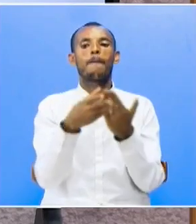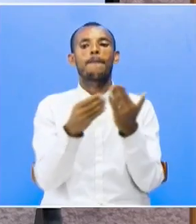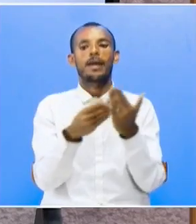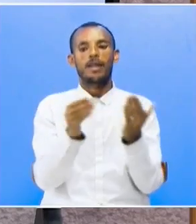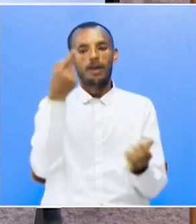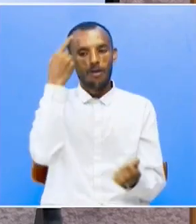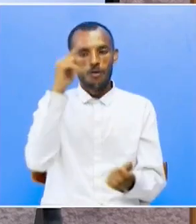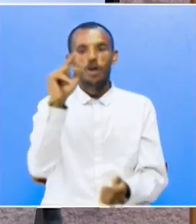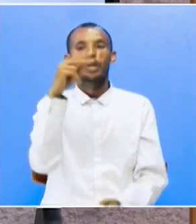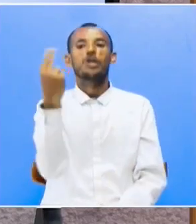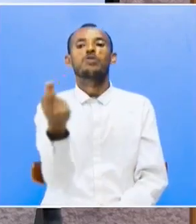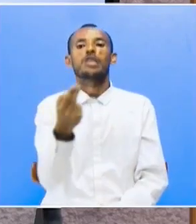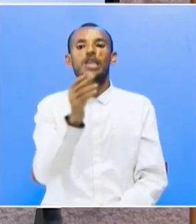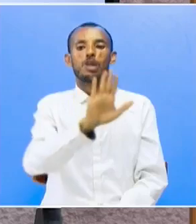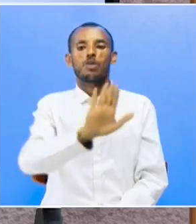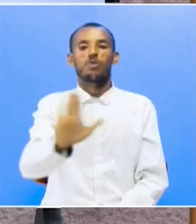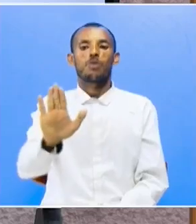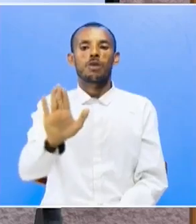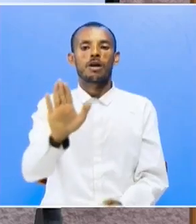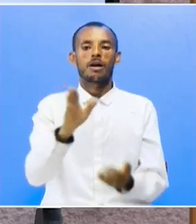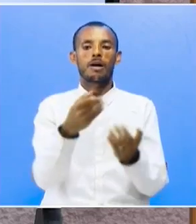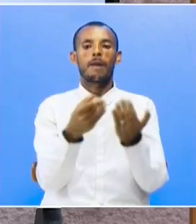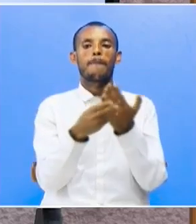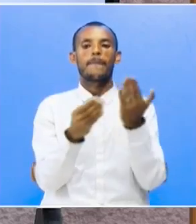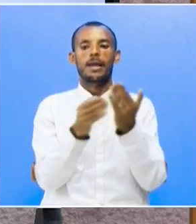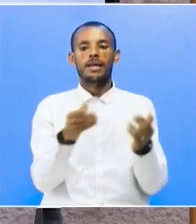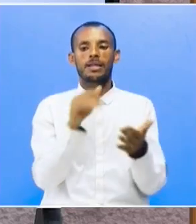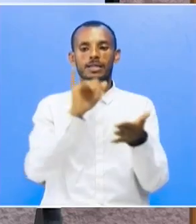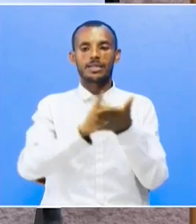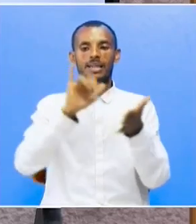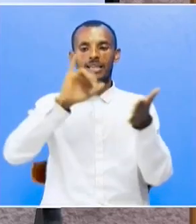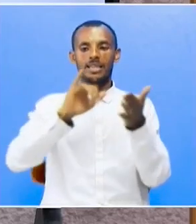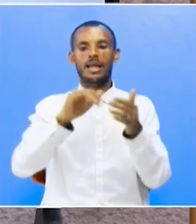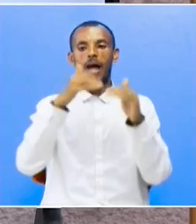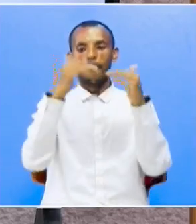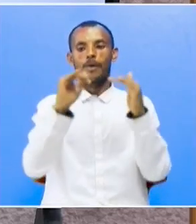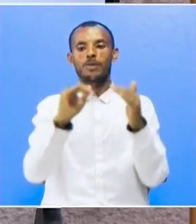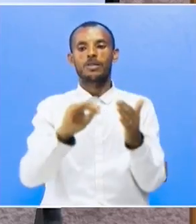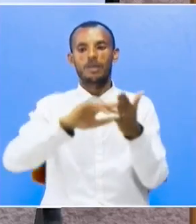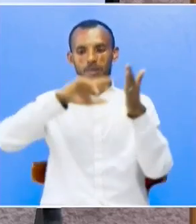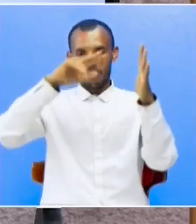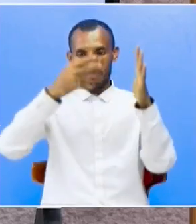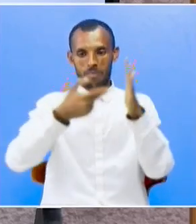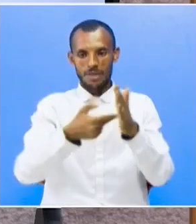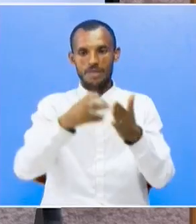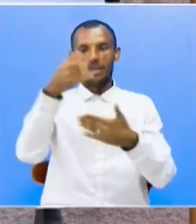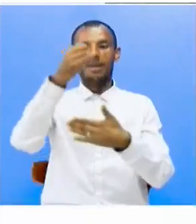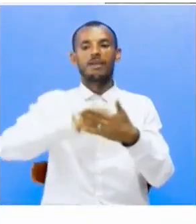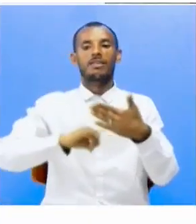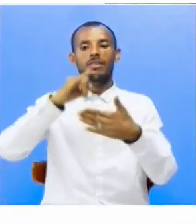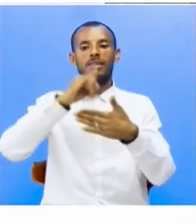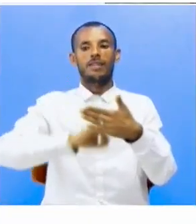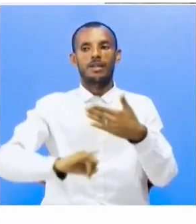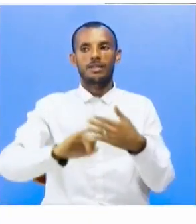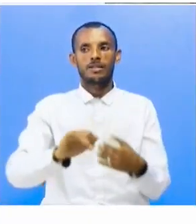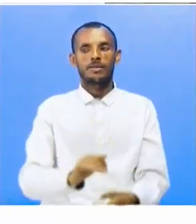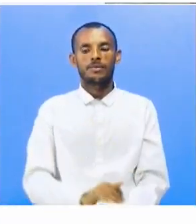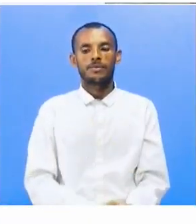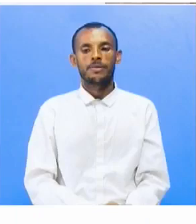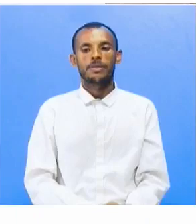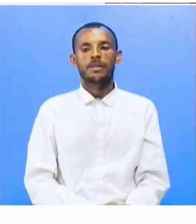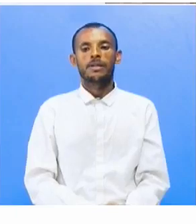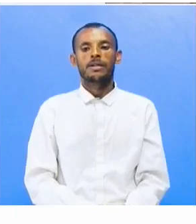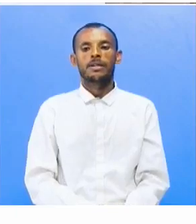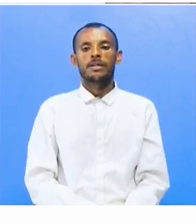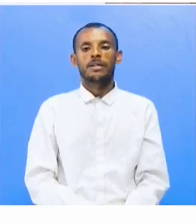for using your money. So that amount, we call it interest. So interest is the